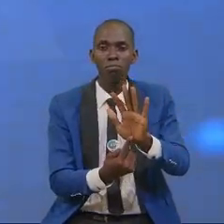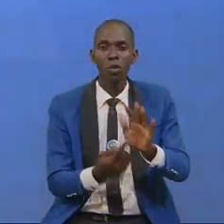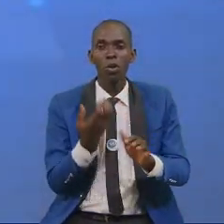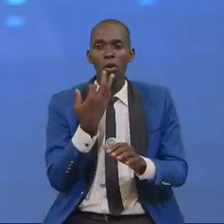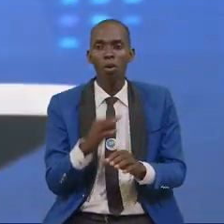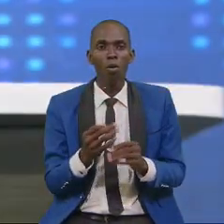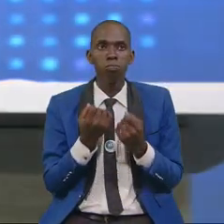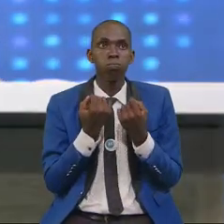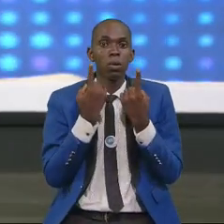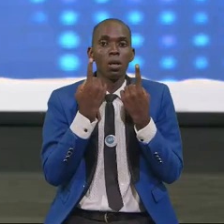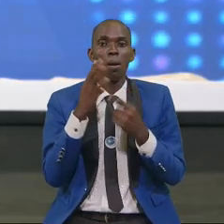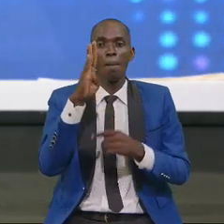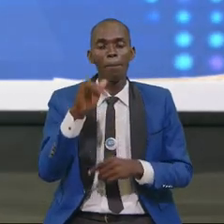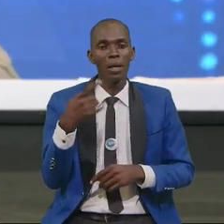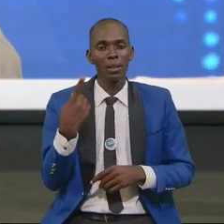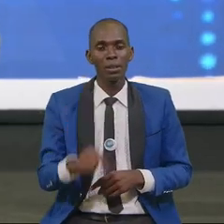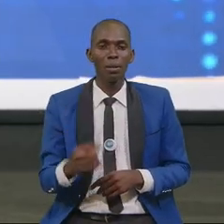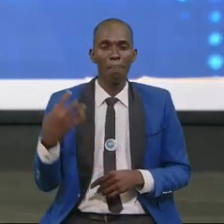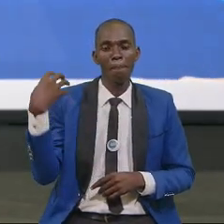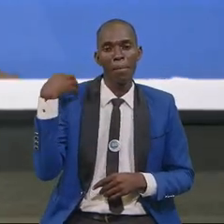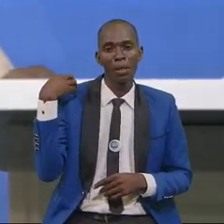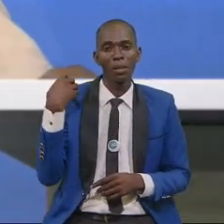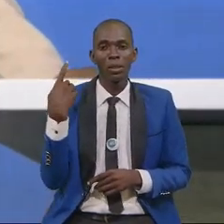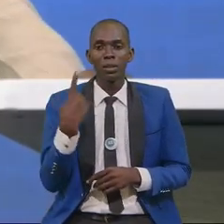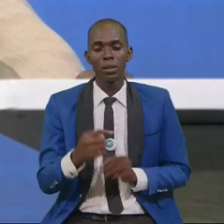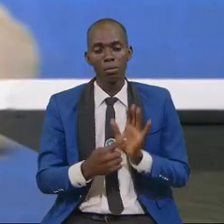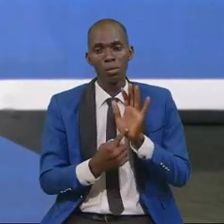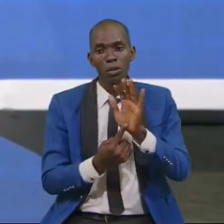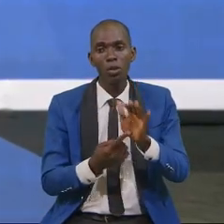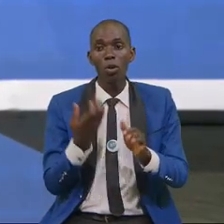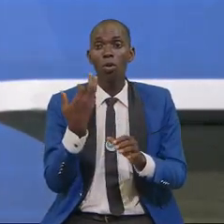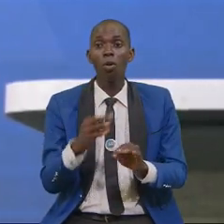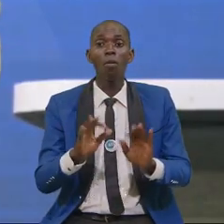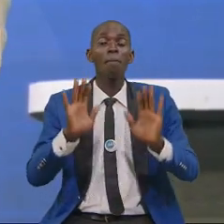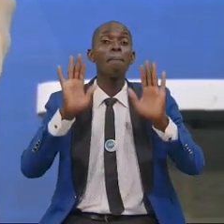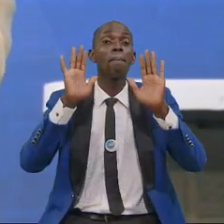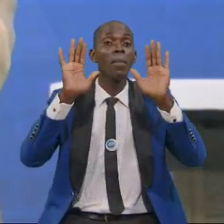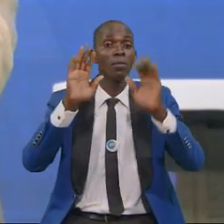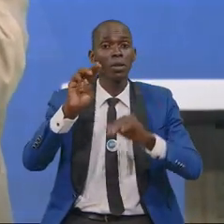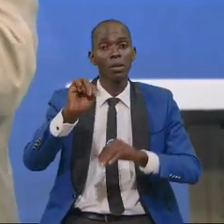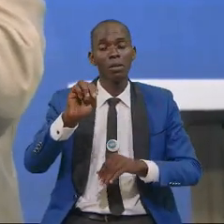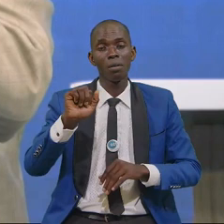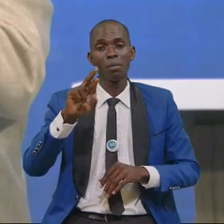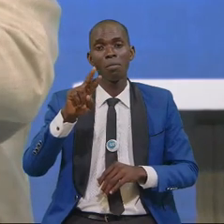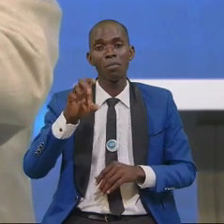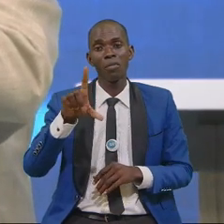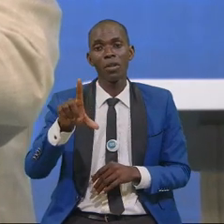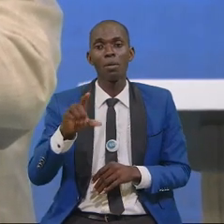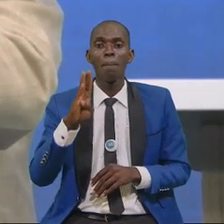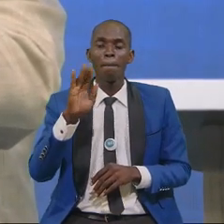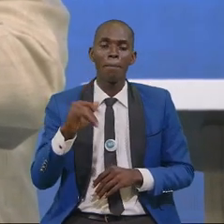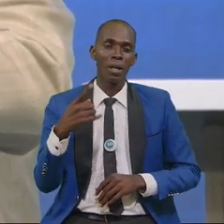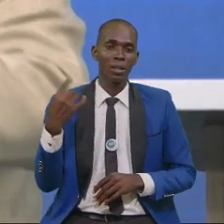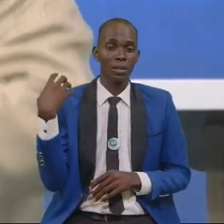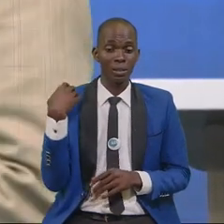the Master. The manifestation of marvels. Marvelous things he will do in your life tonight. Marvelous